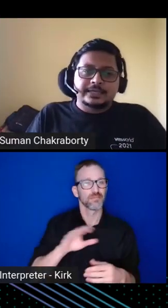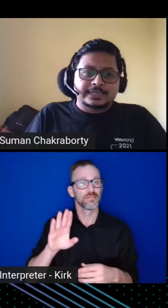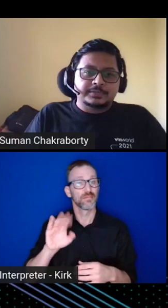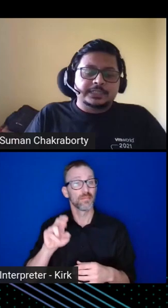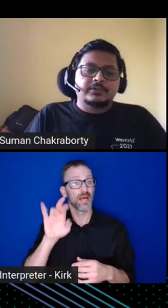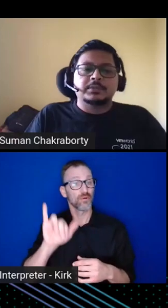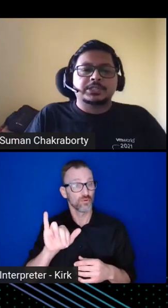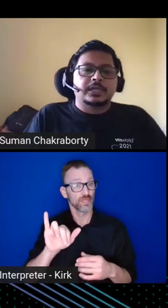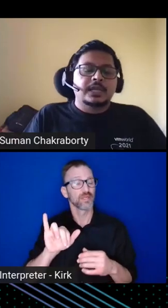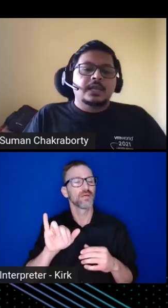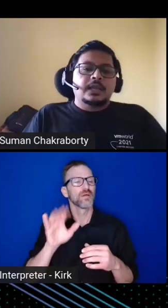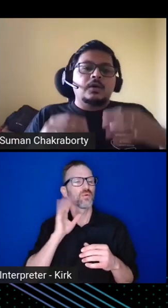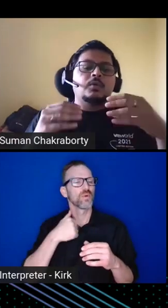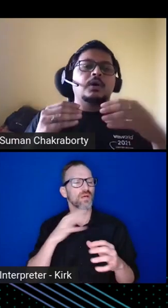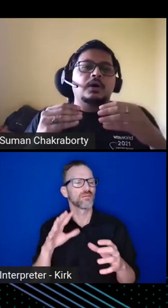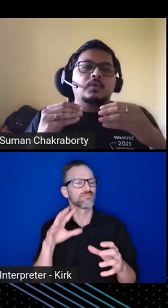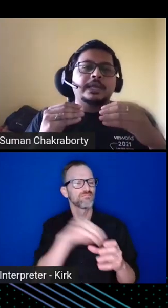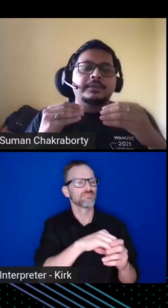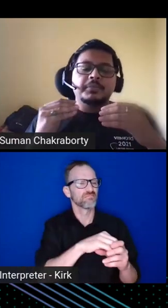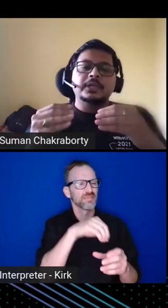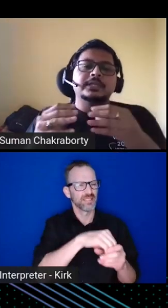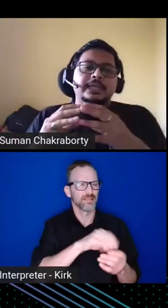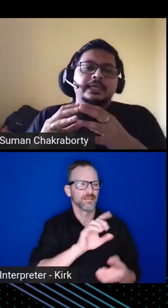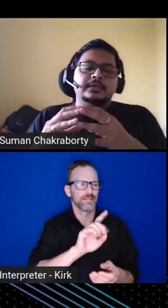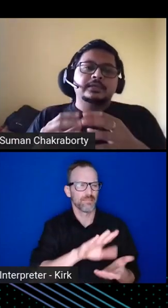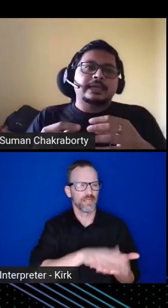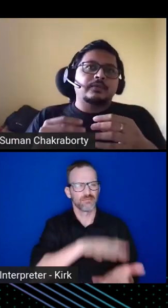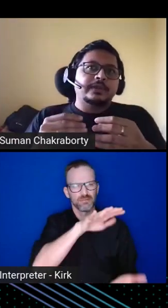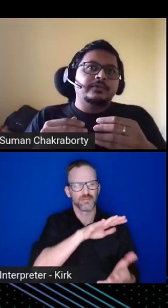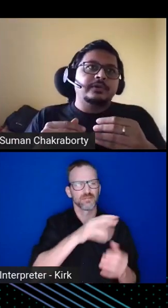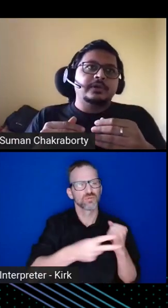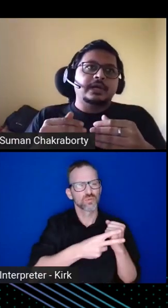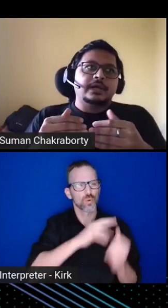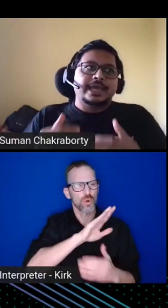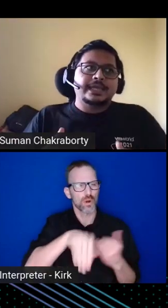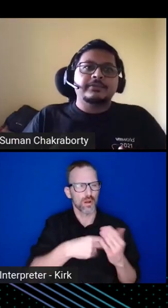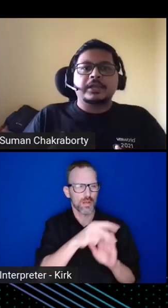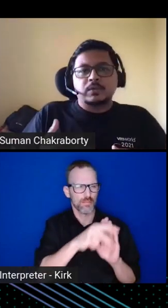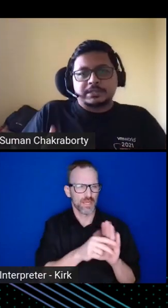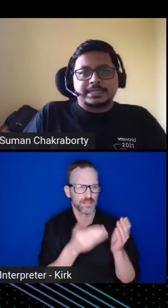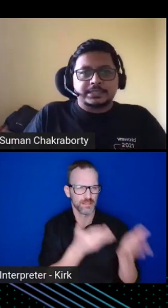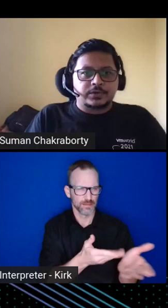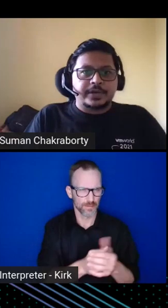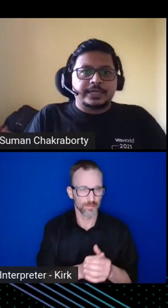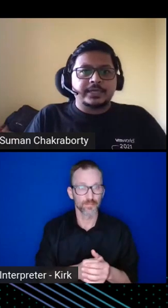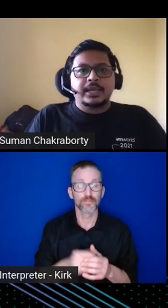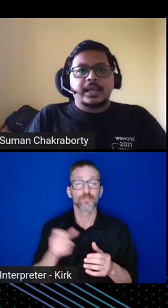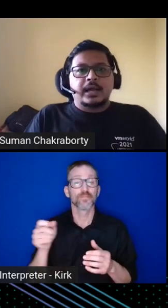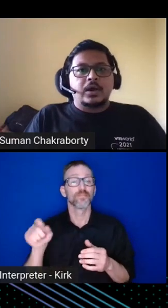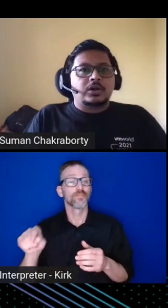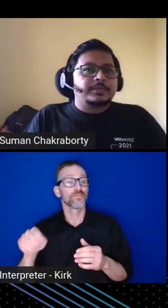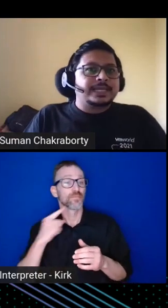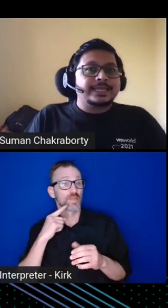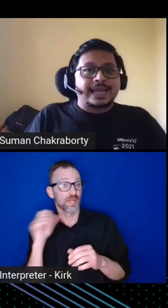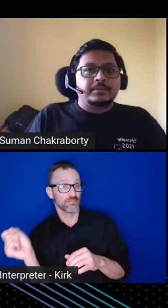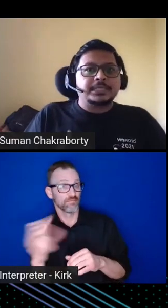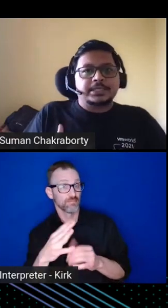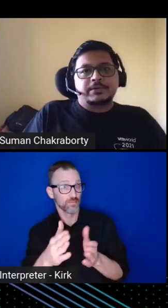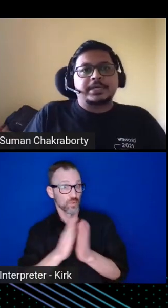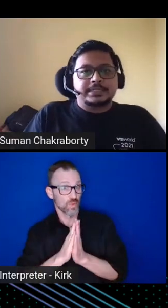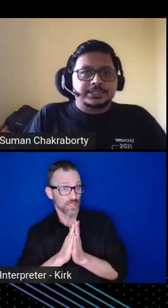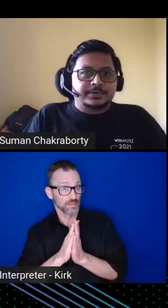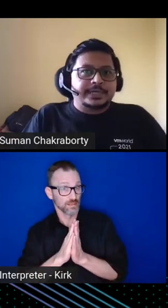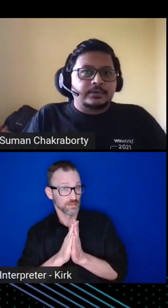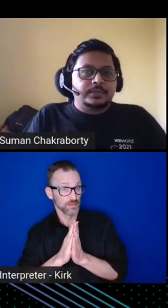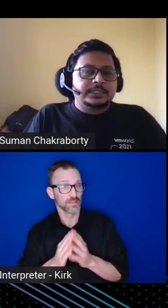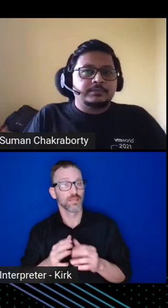the database information. Now one important thing here, that whenever any request that is created, automatically dynamic